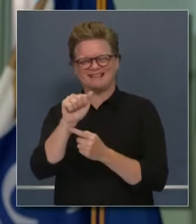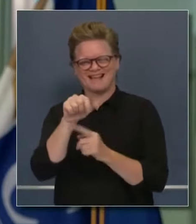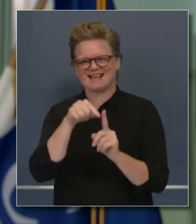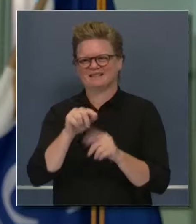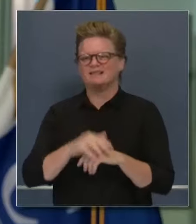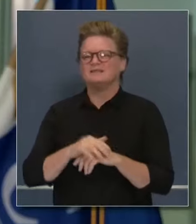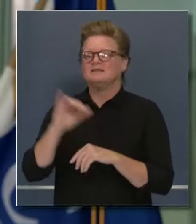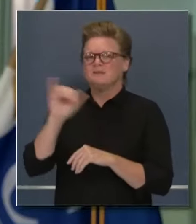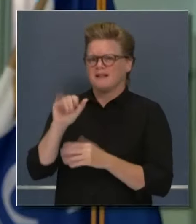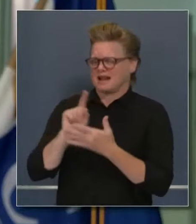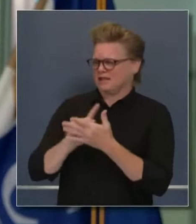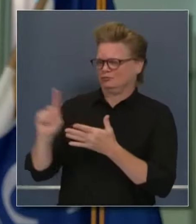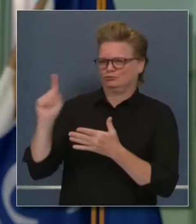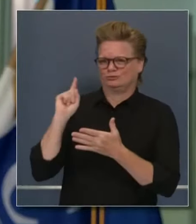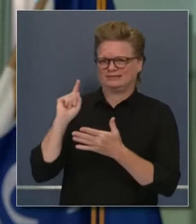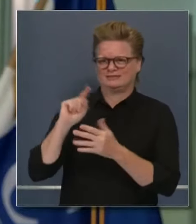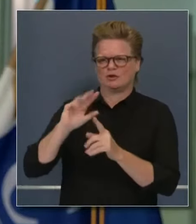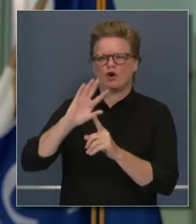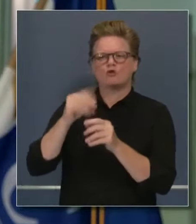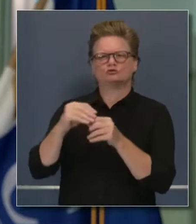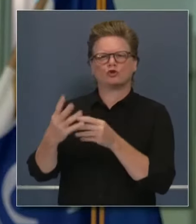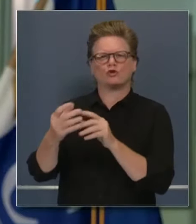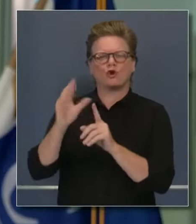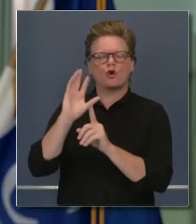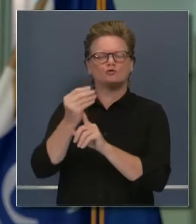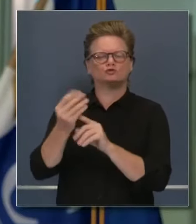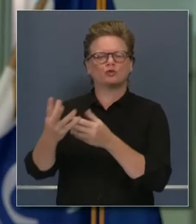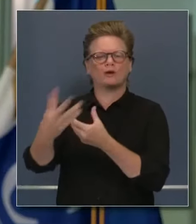competent PSAs we're putting out as it relates to